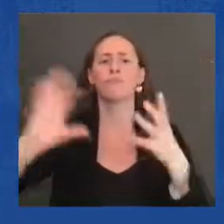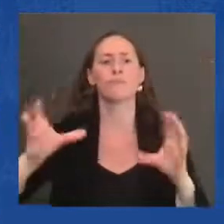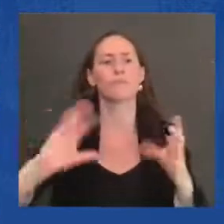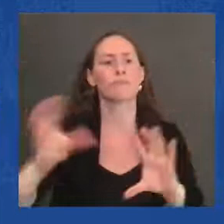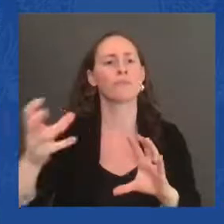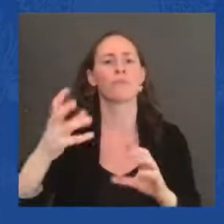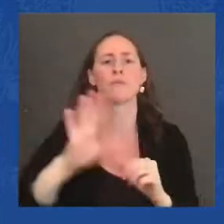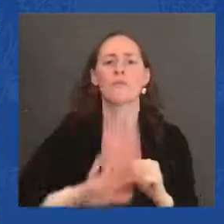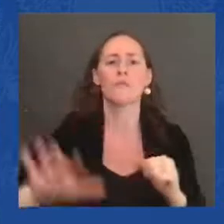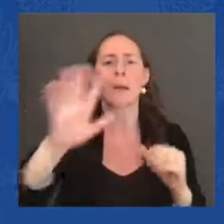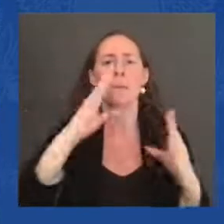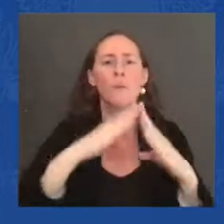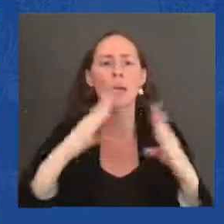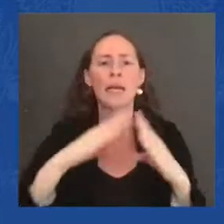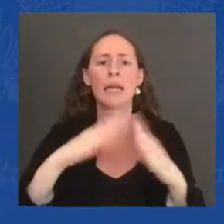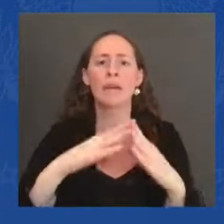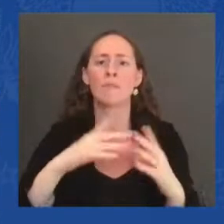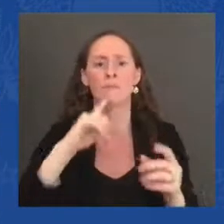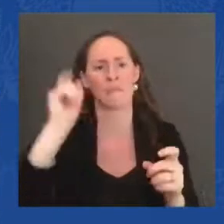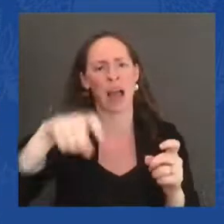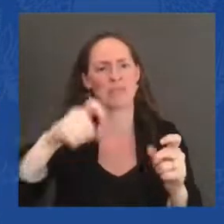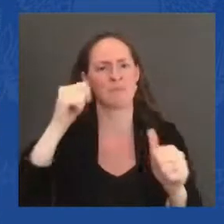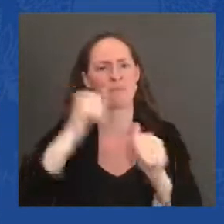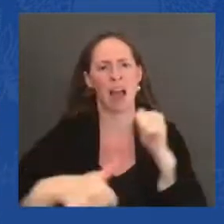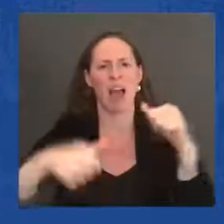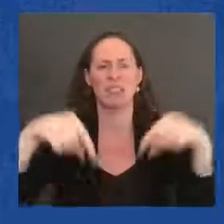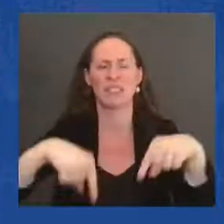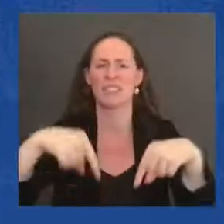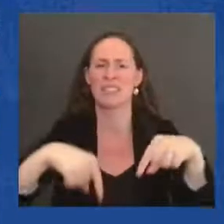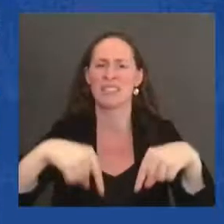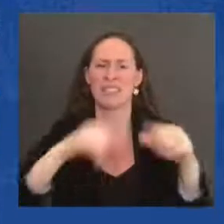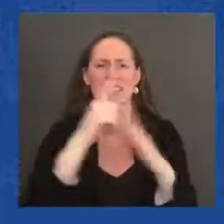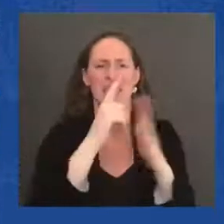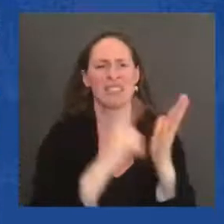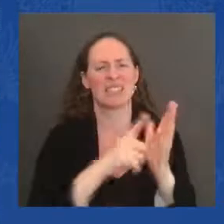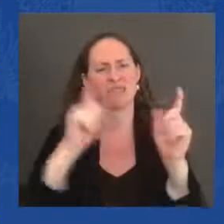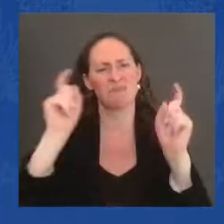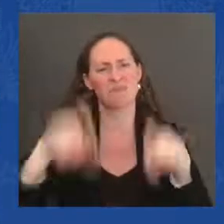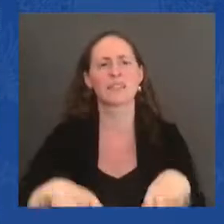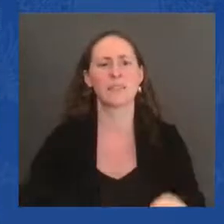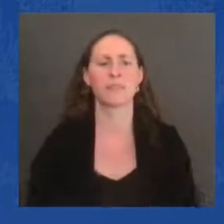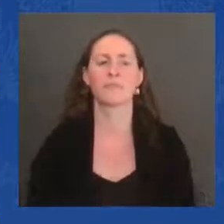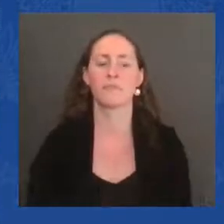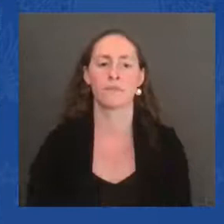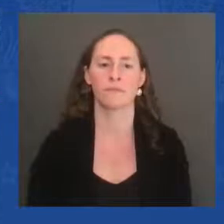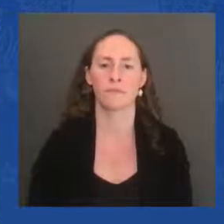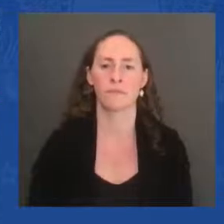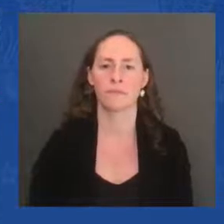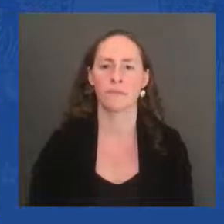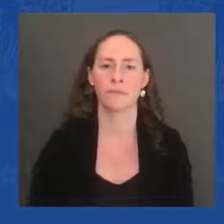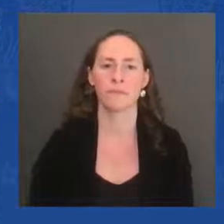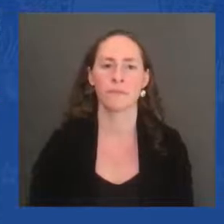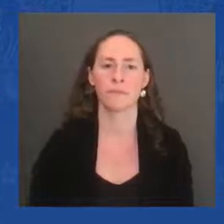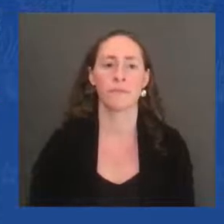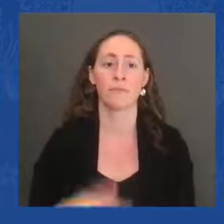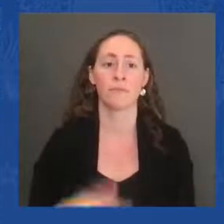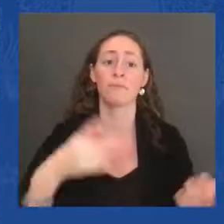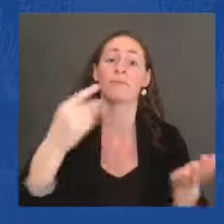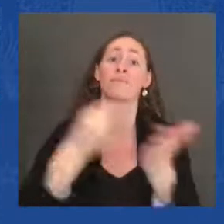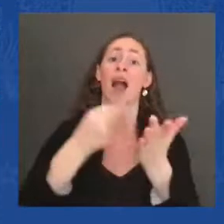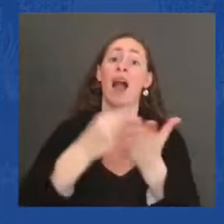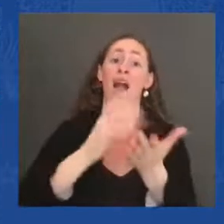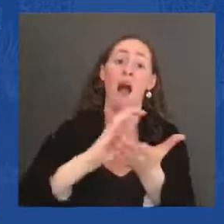I hope, Governor, be of significant help to you. Because states can't burden it, especially smaller states. You're a big state, but I